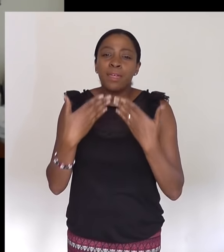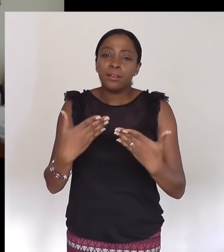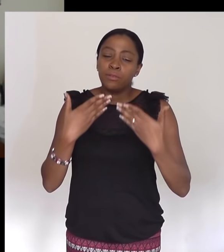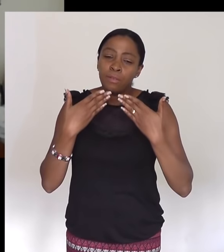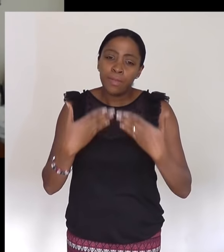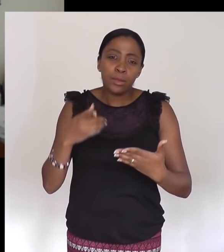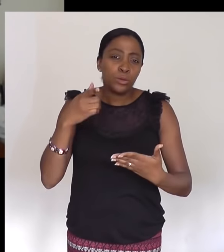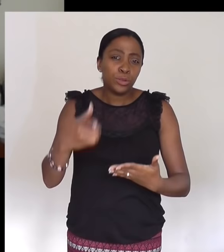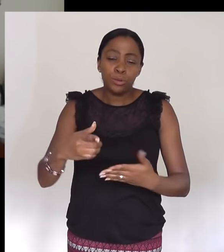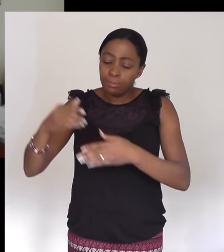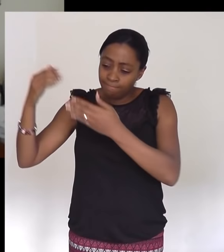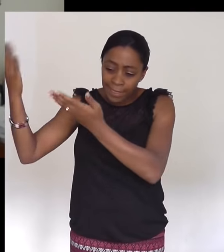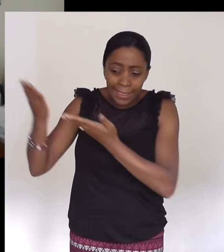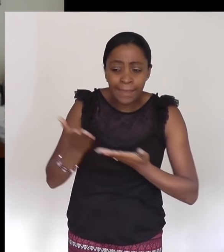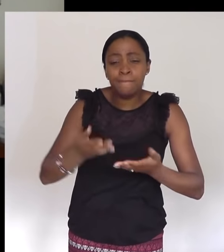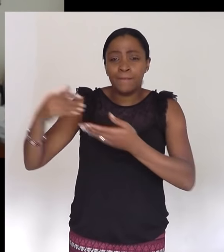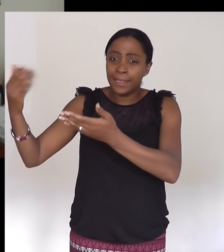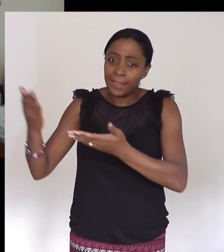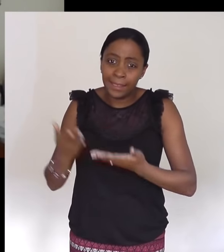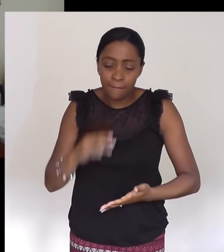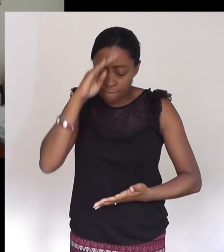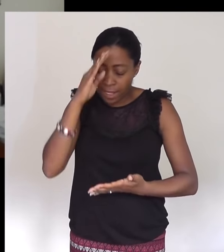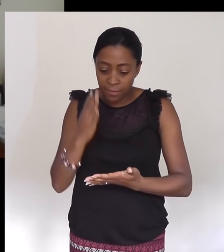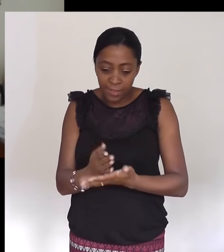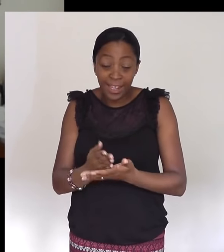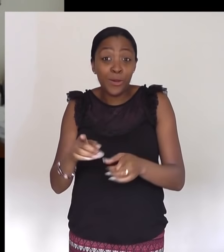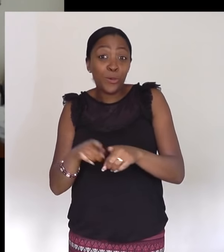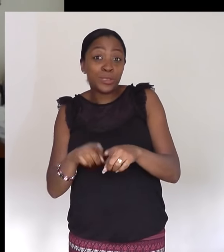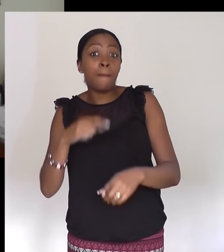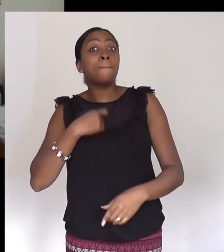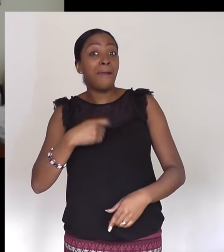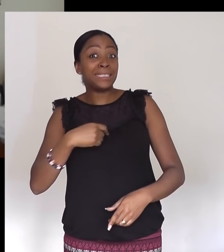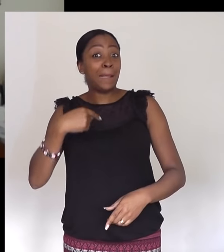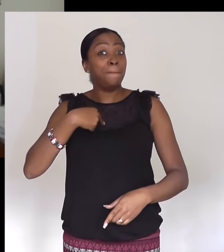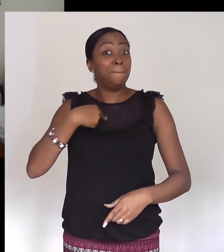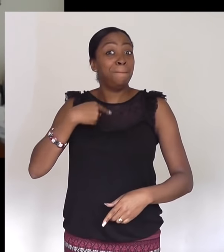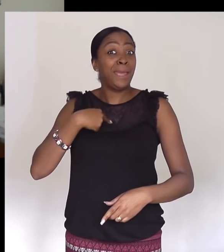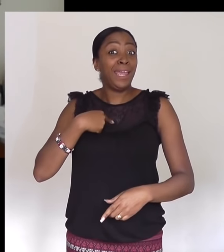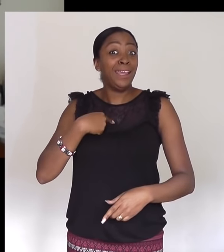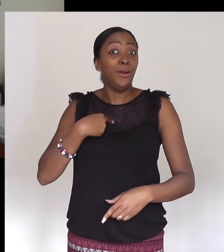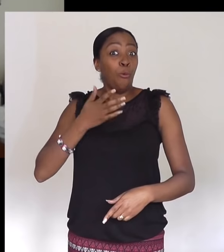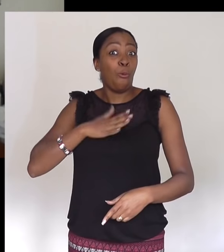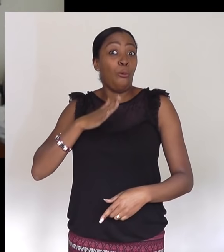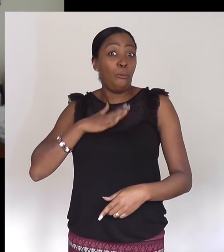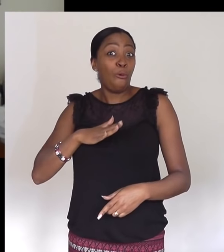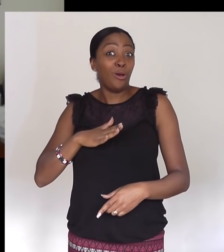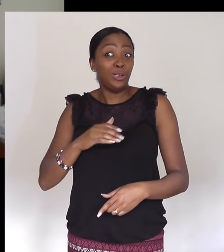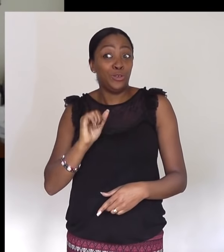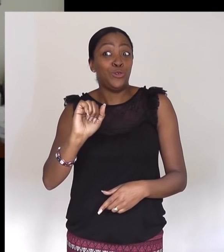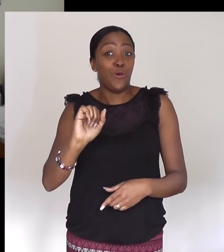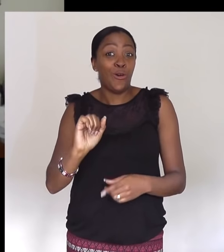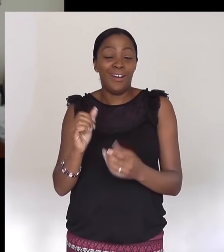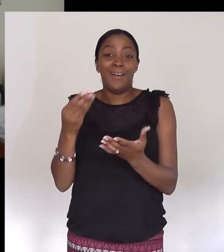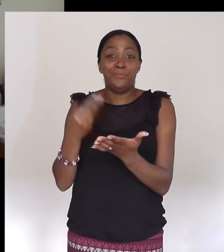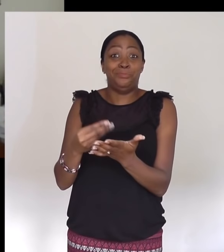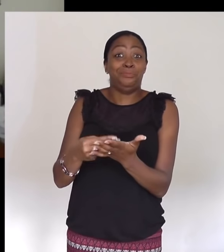faithful and generous giving. And on a personal note, I'd be grateful if you could designate some of your giving to Ian James